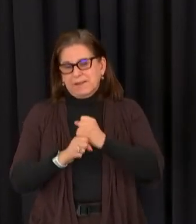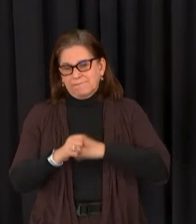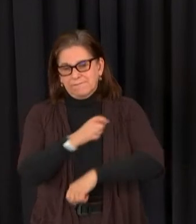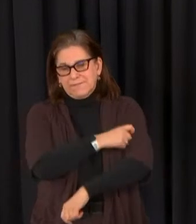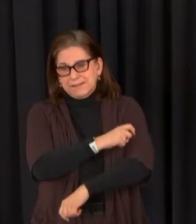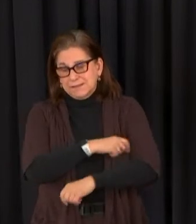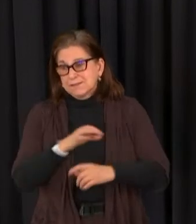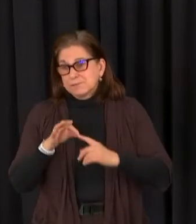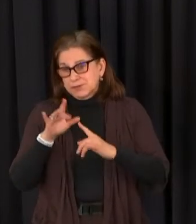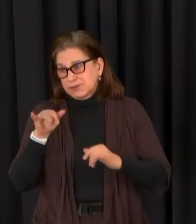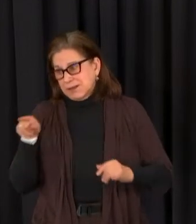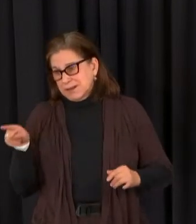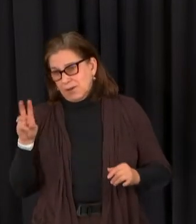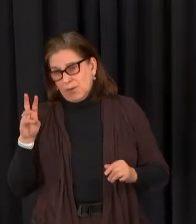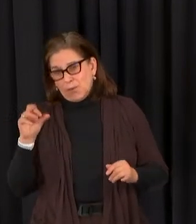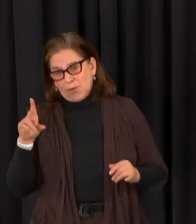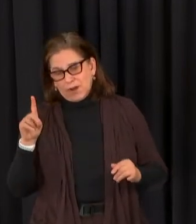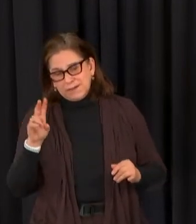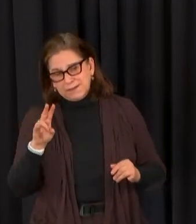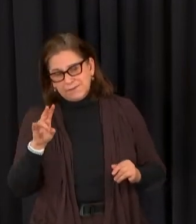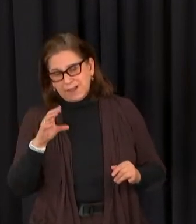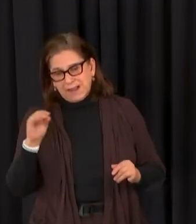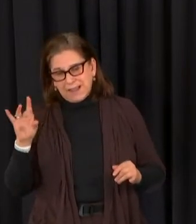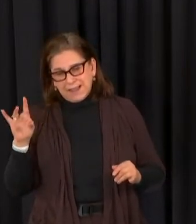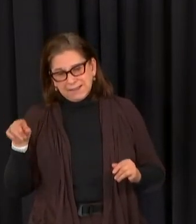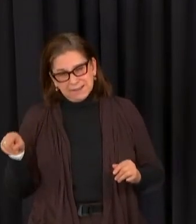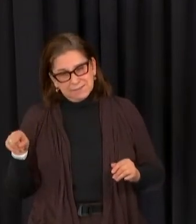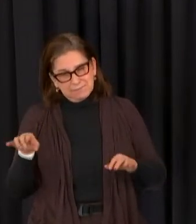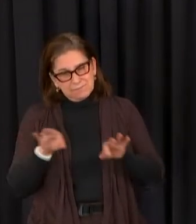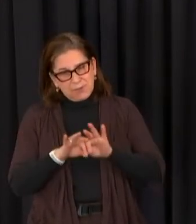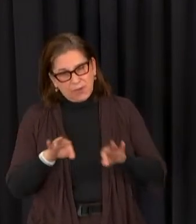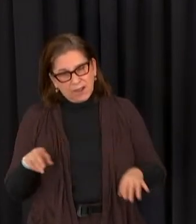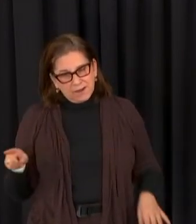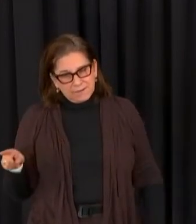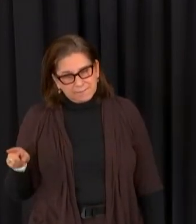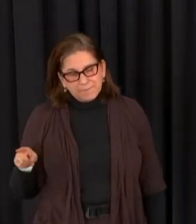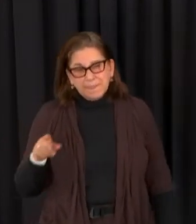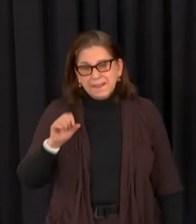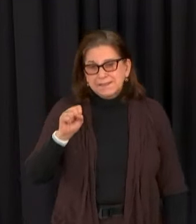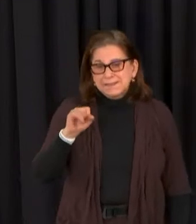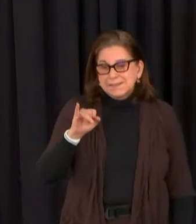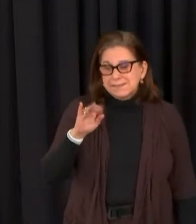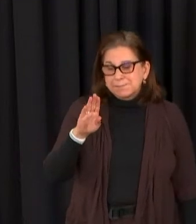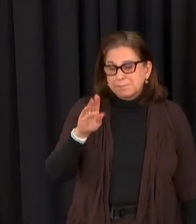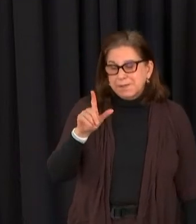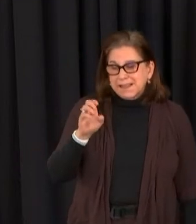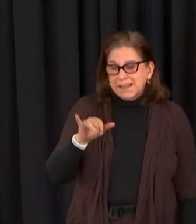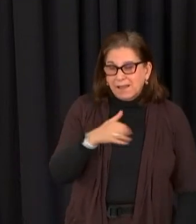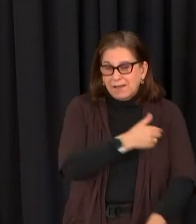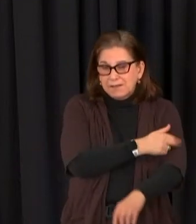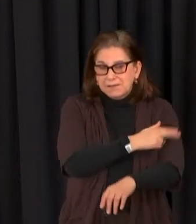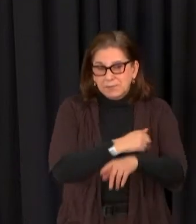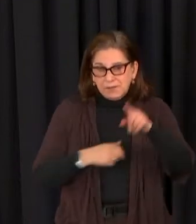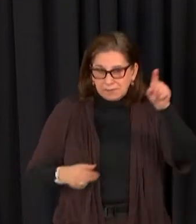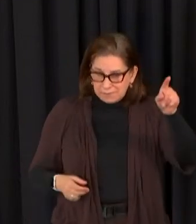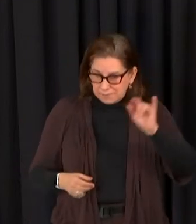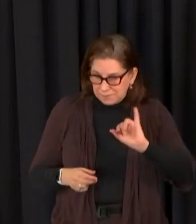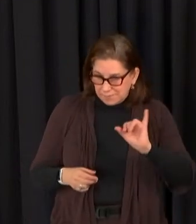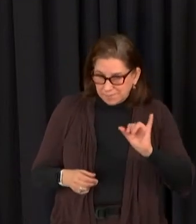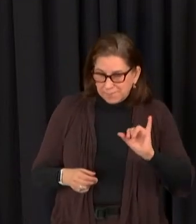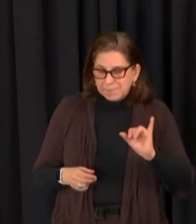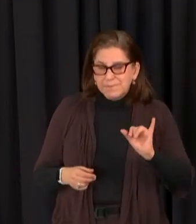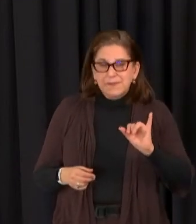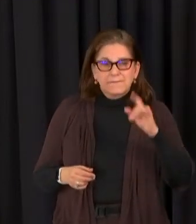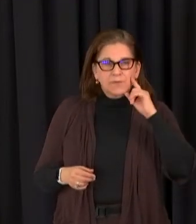and 8. We also know that some healthcare providers like Sibley, 50% of the vaccines they've offered have gone to patients in Ward